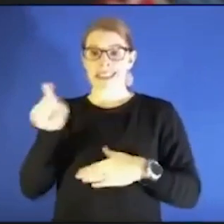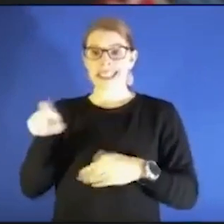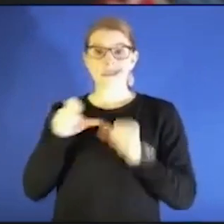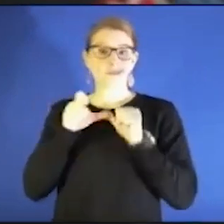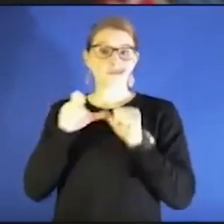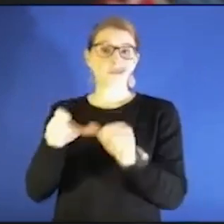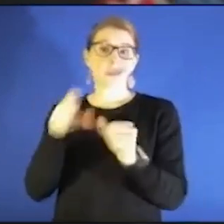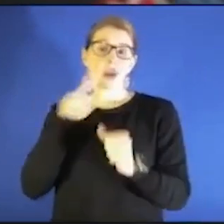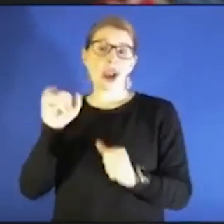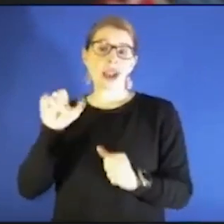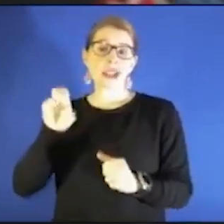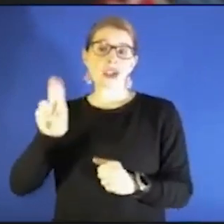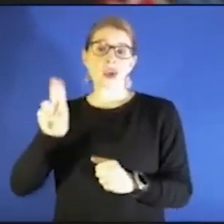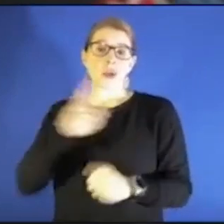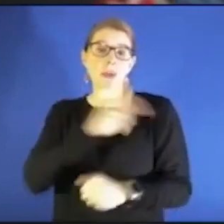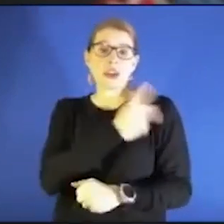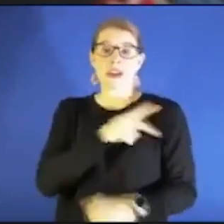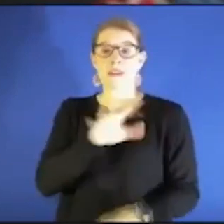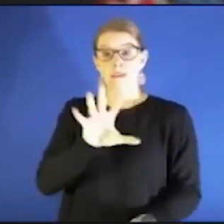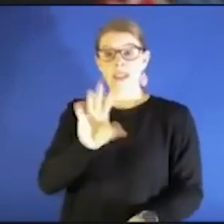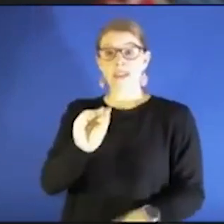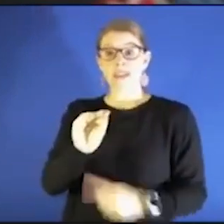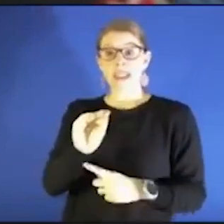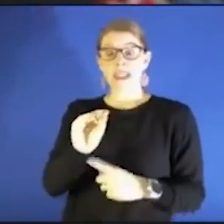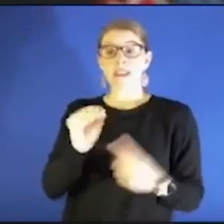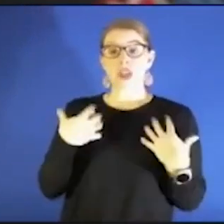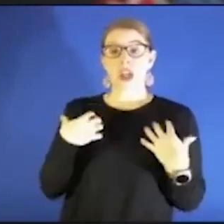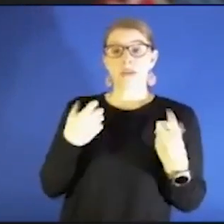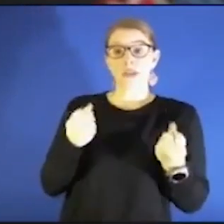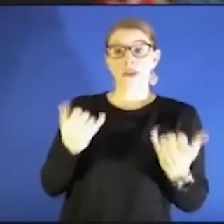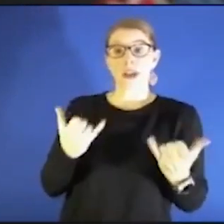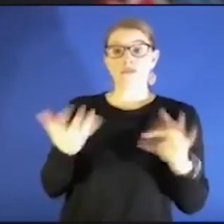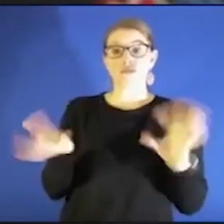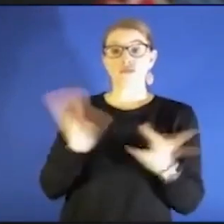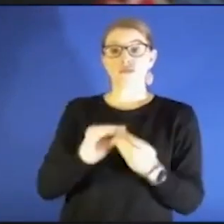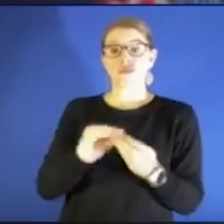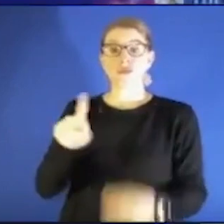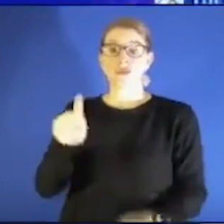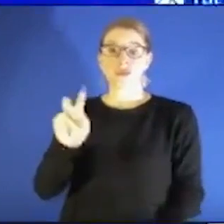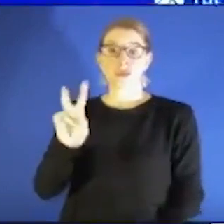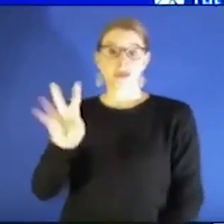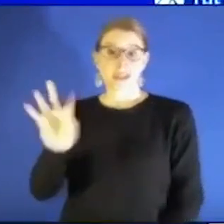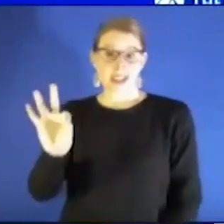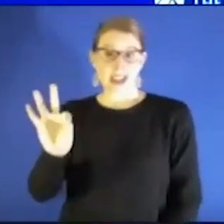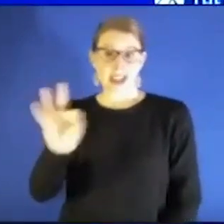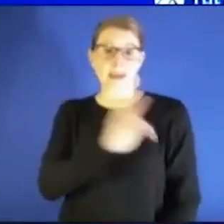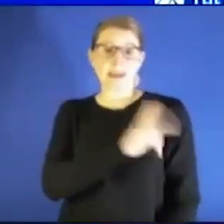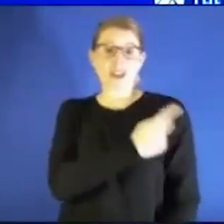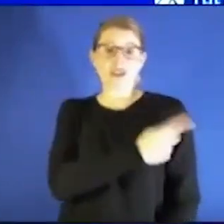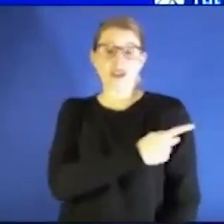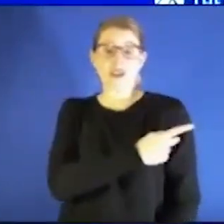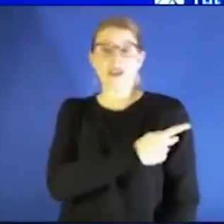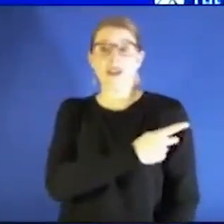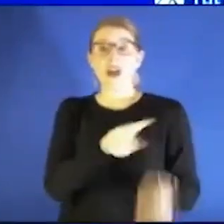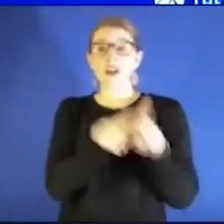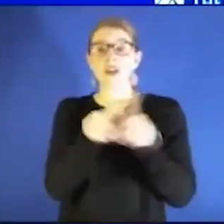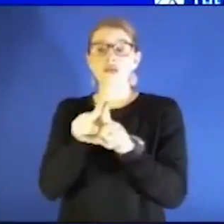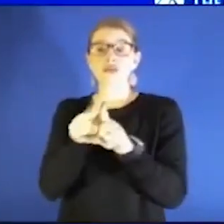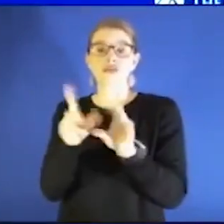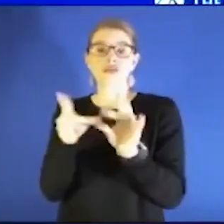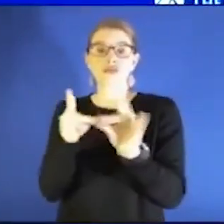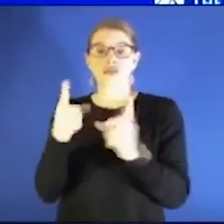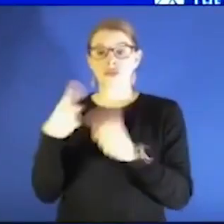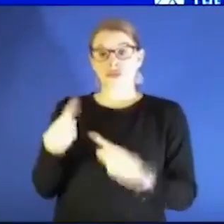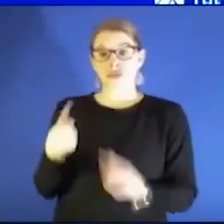patients. 50 in the recovery period as well, so a total of 179. Should mention also within the last 24 hours, we have had 3